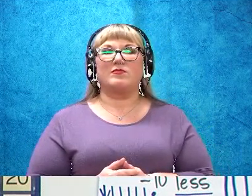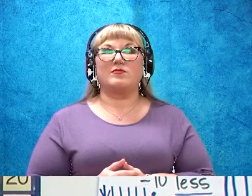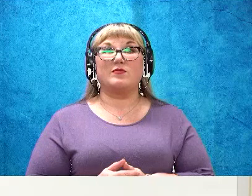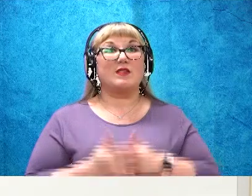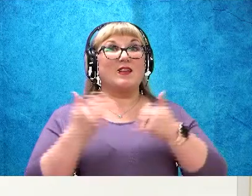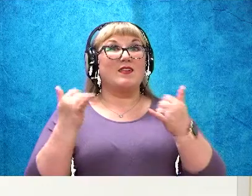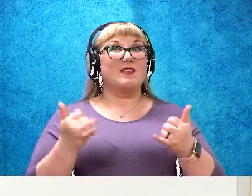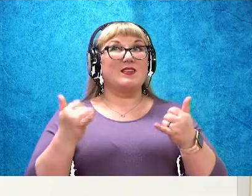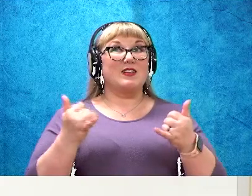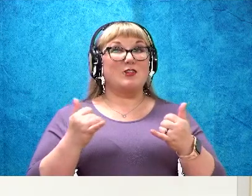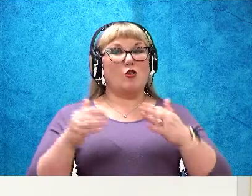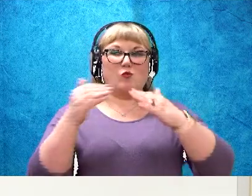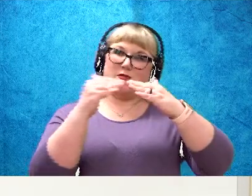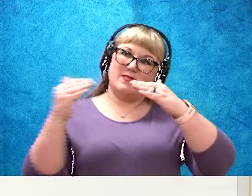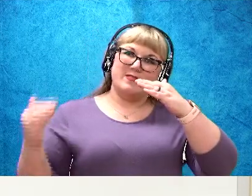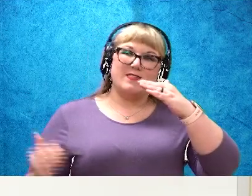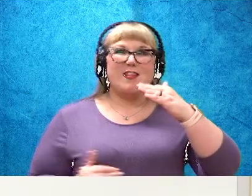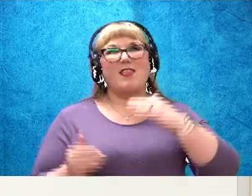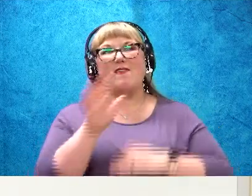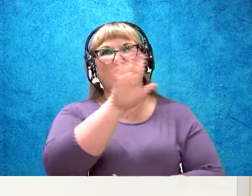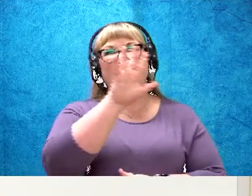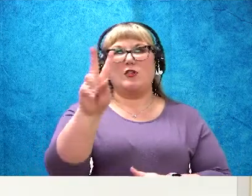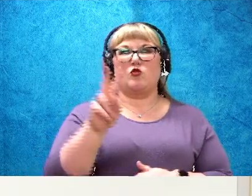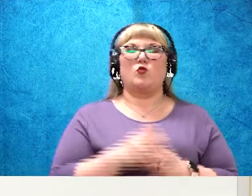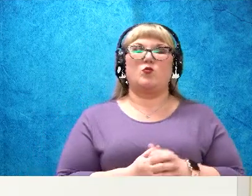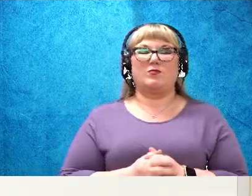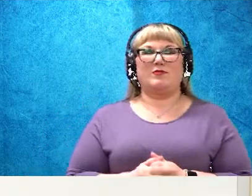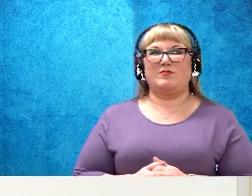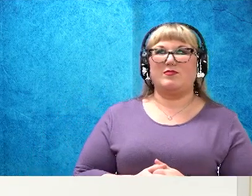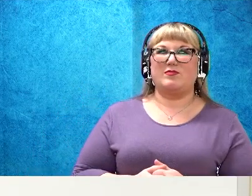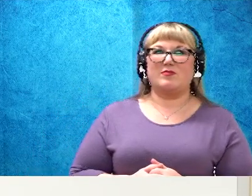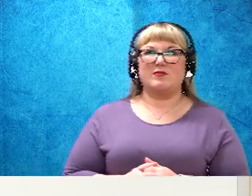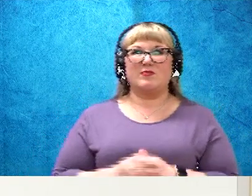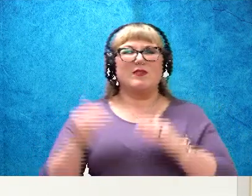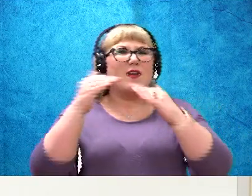Now we're going to go 10 less than 52.